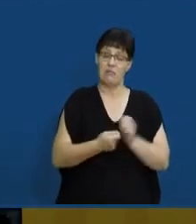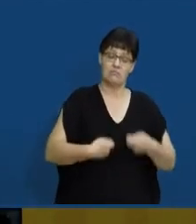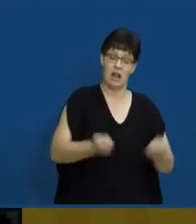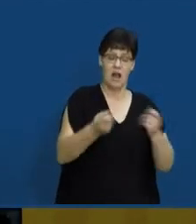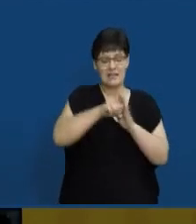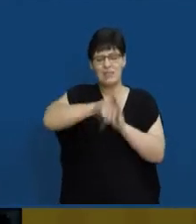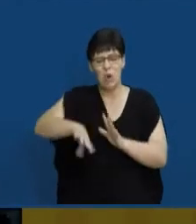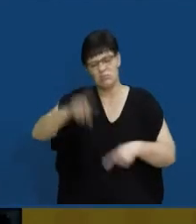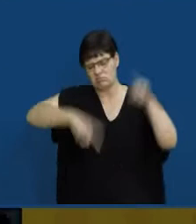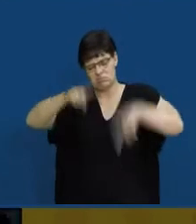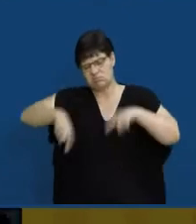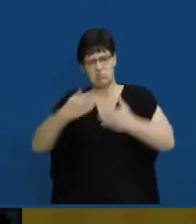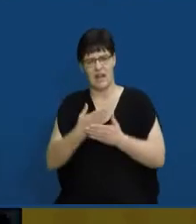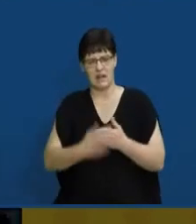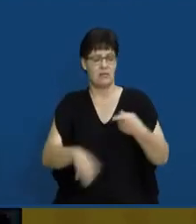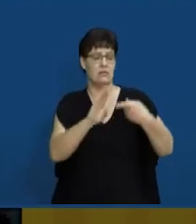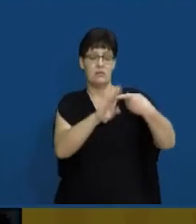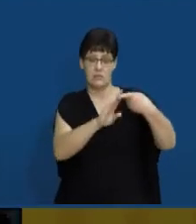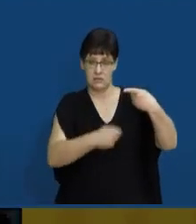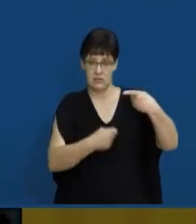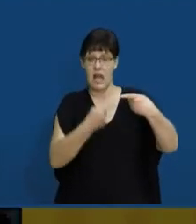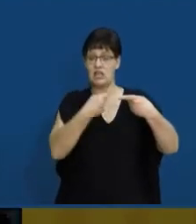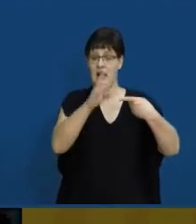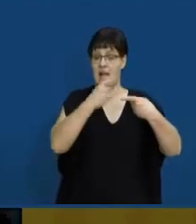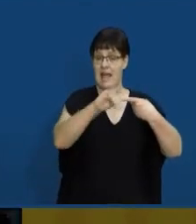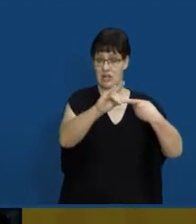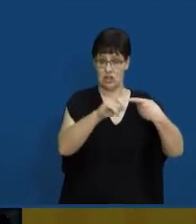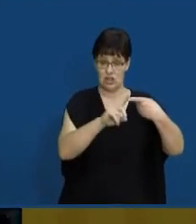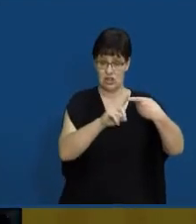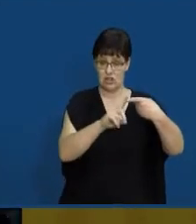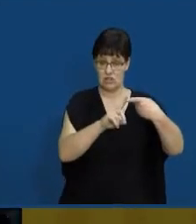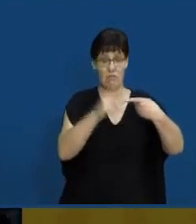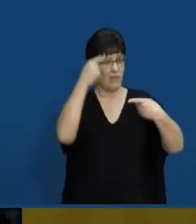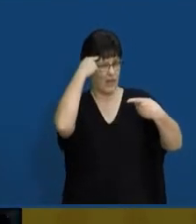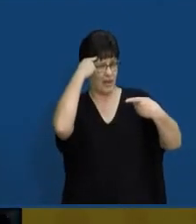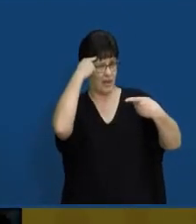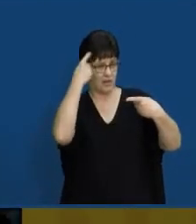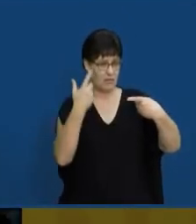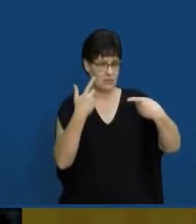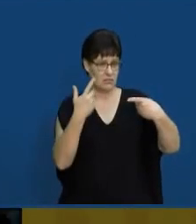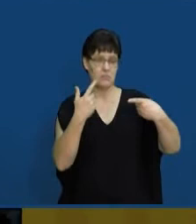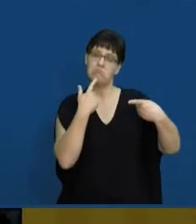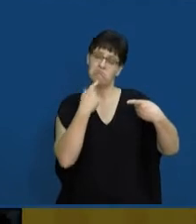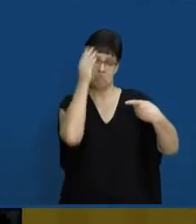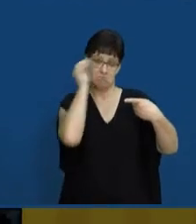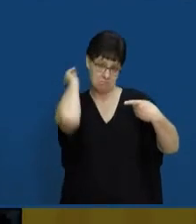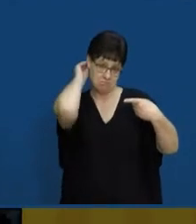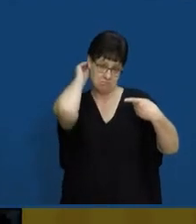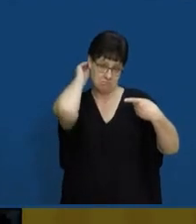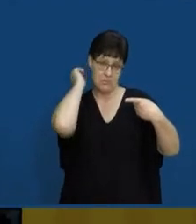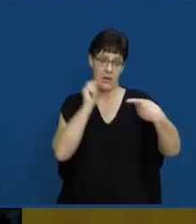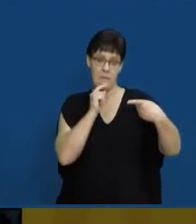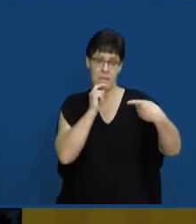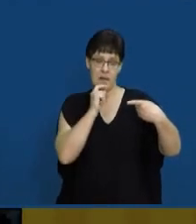disposed of. One, if you sell it for cash, think about this, keep this in mind. You're